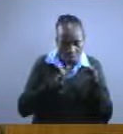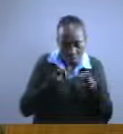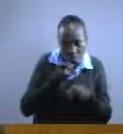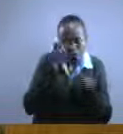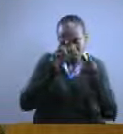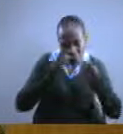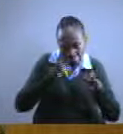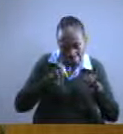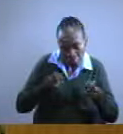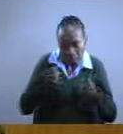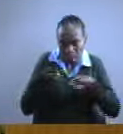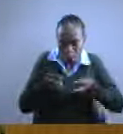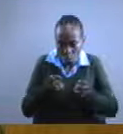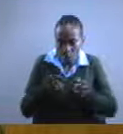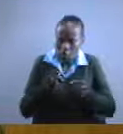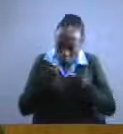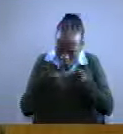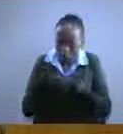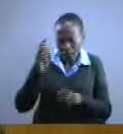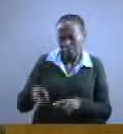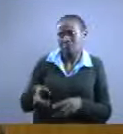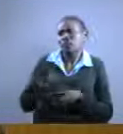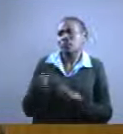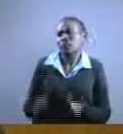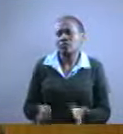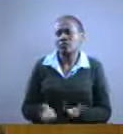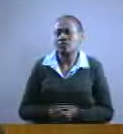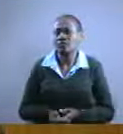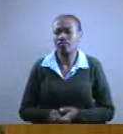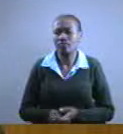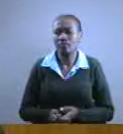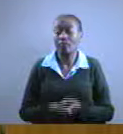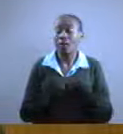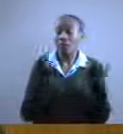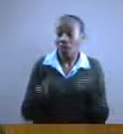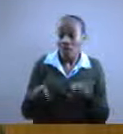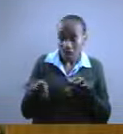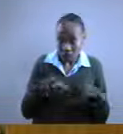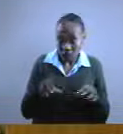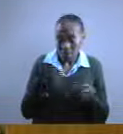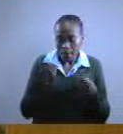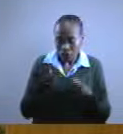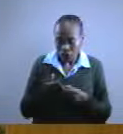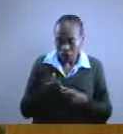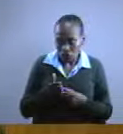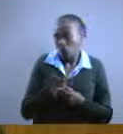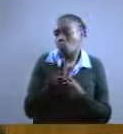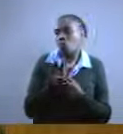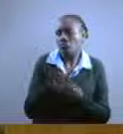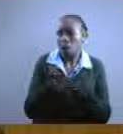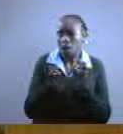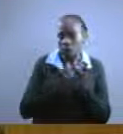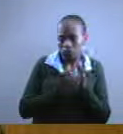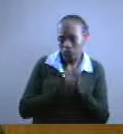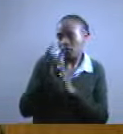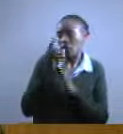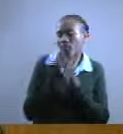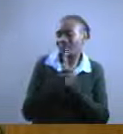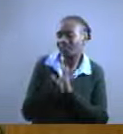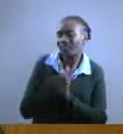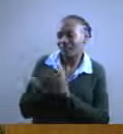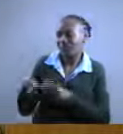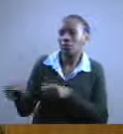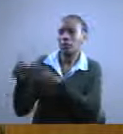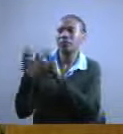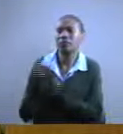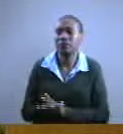methodology. Stated differently, the activities must enhance local skills development. That's what it means. One potential